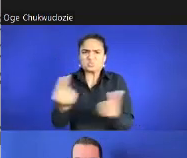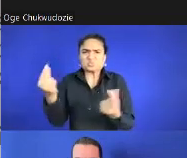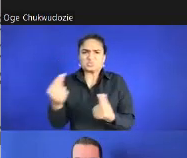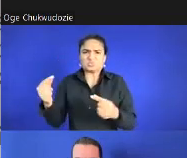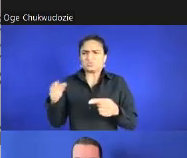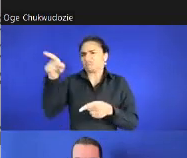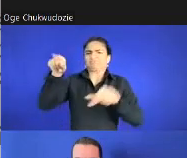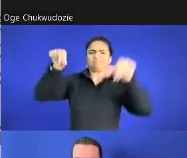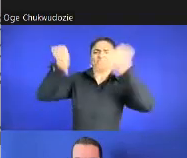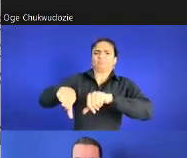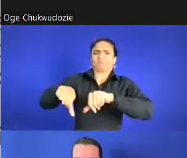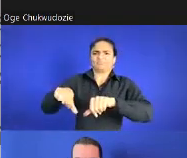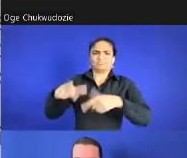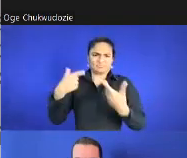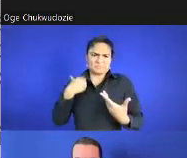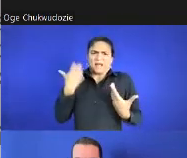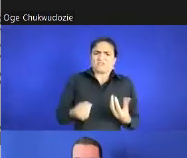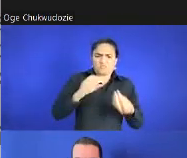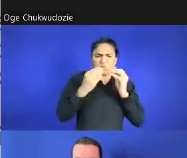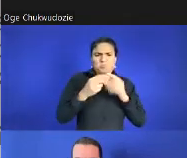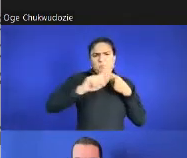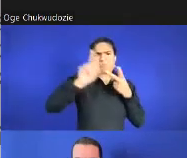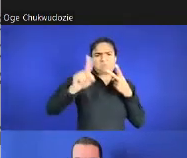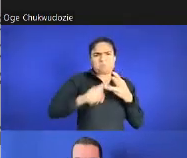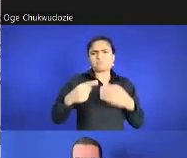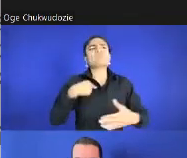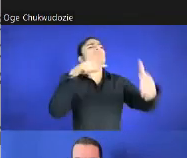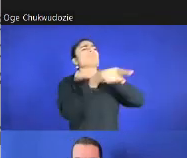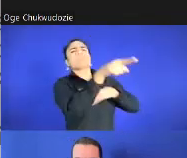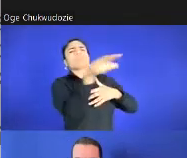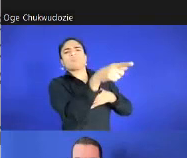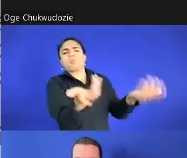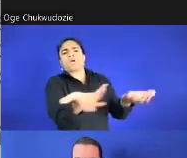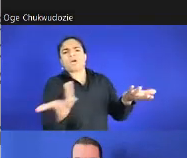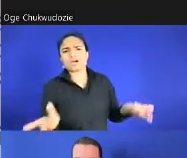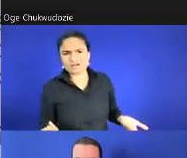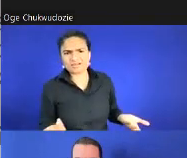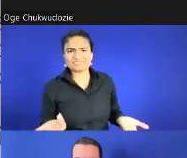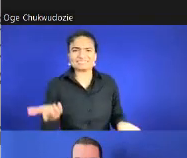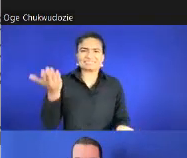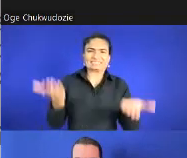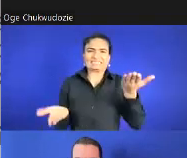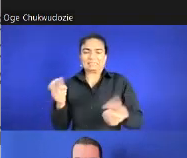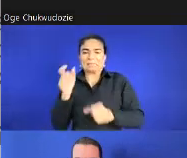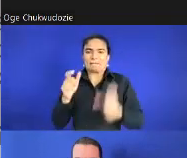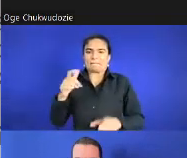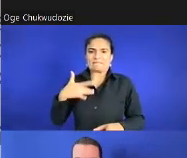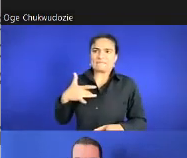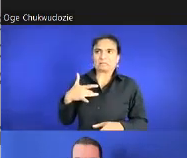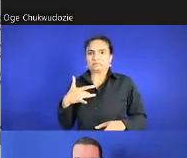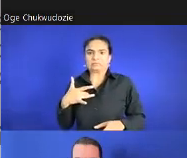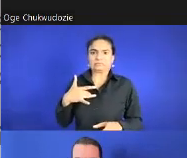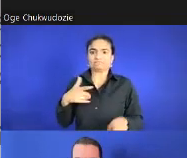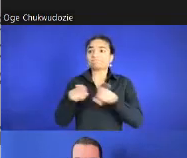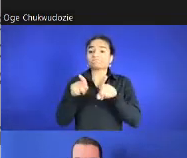about sexual exploitations and abuse, for instance. Or people are scared to say, oh, this is